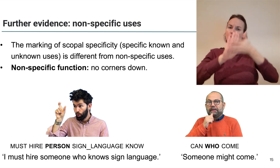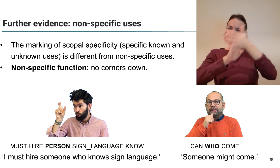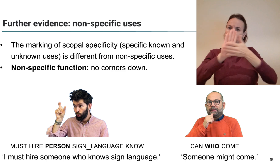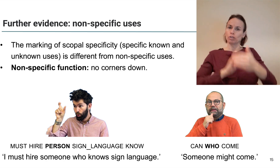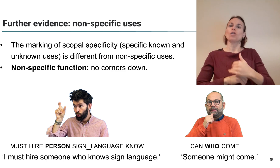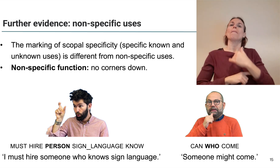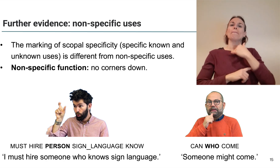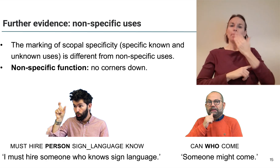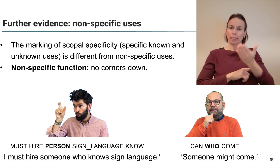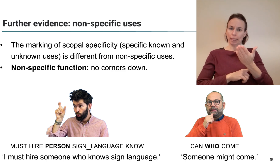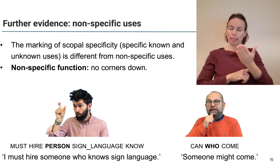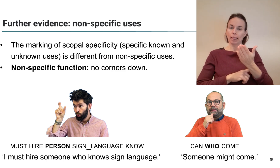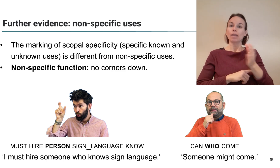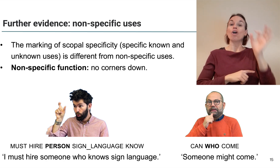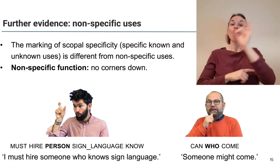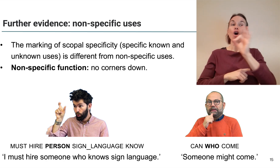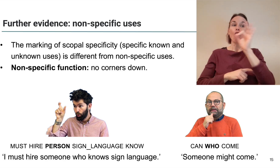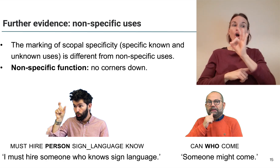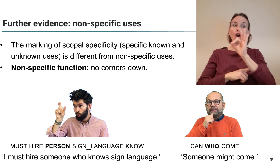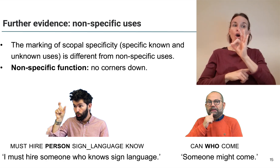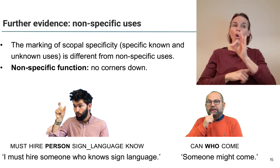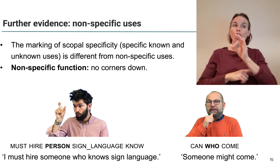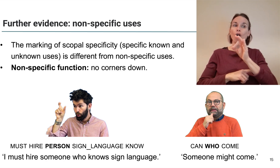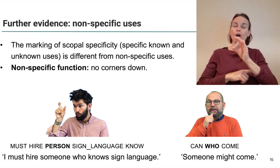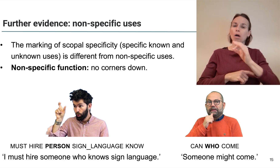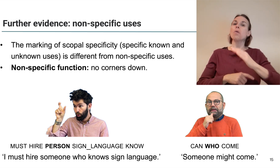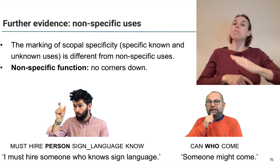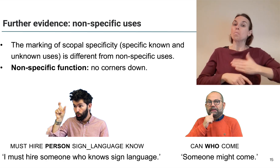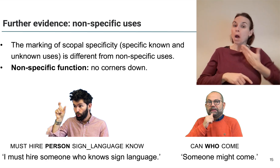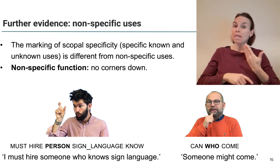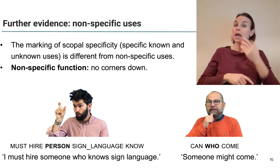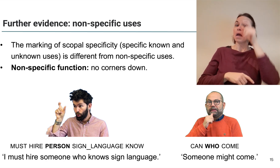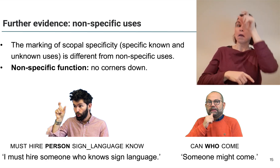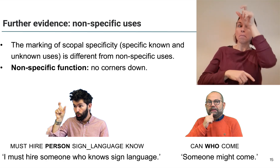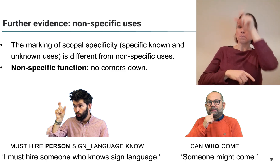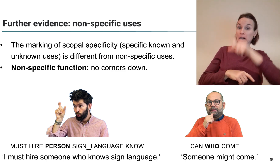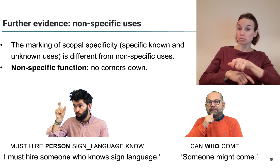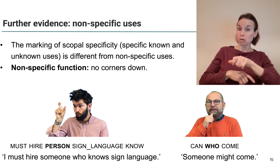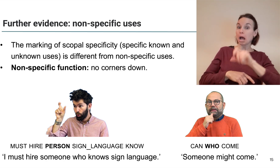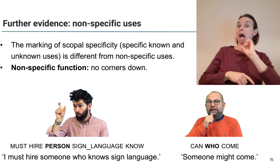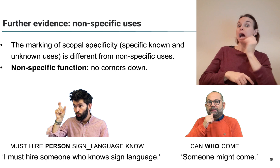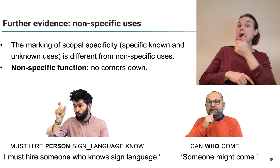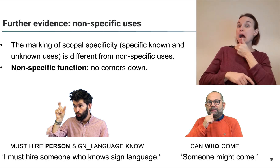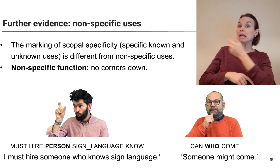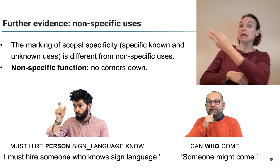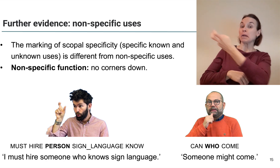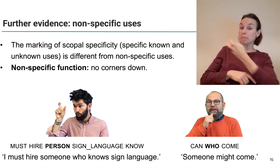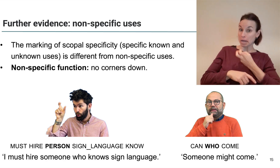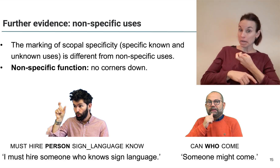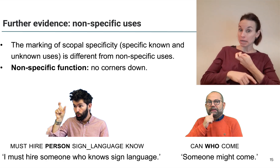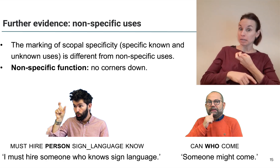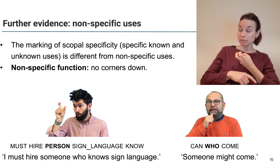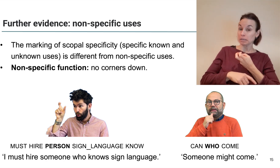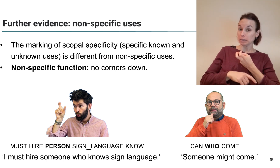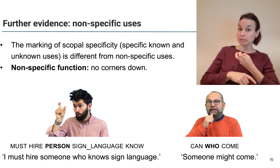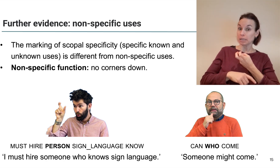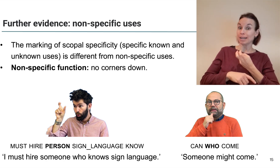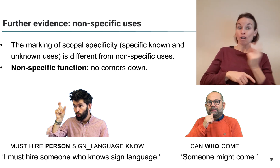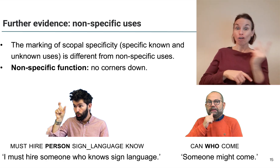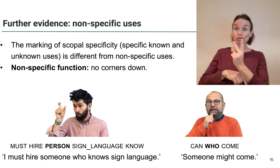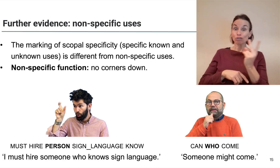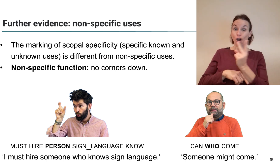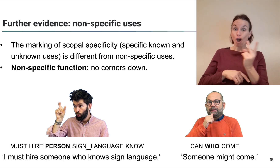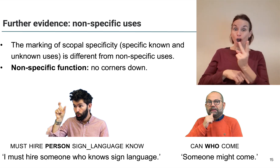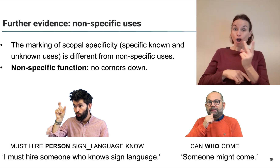and the second as someone might come. And in the two cases, the